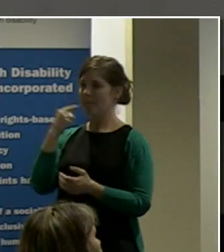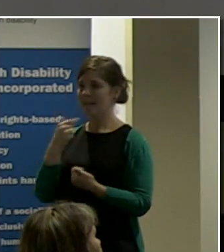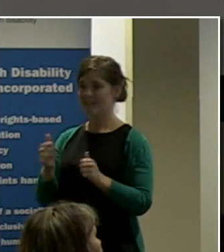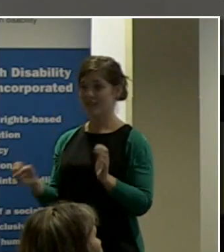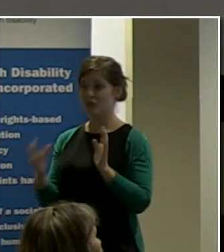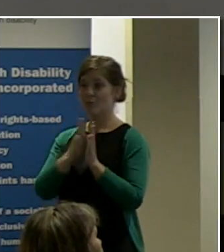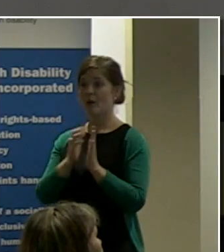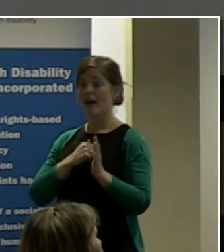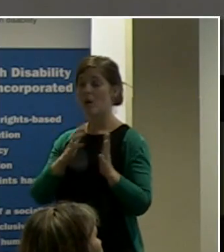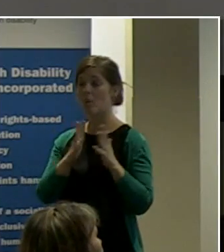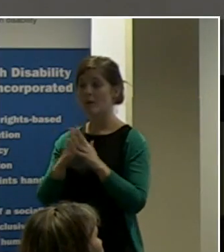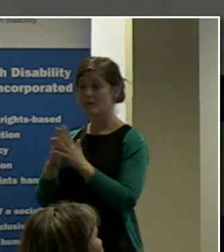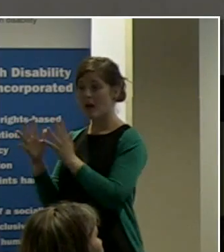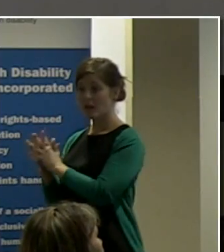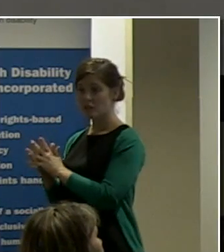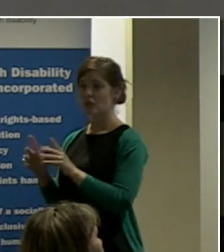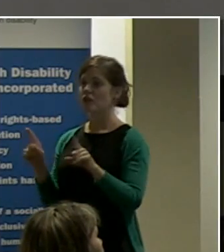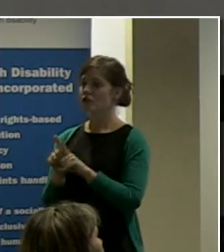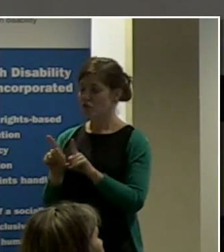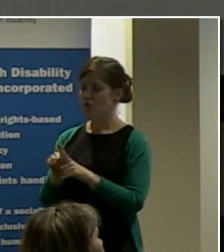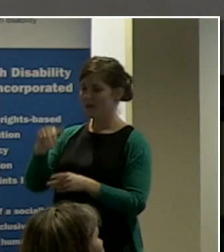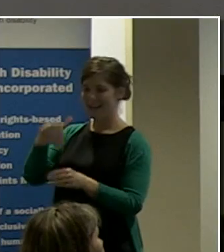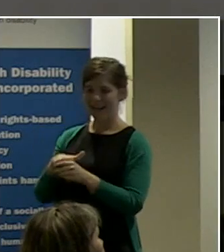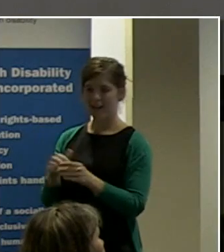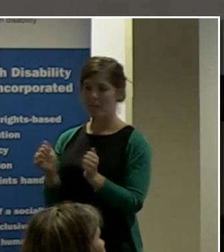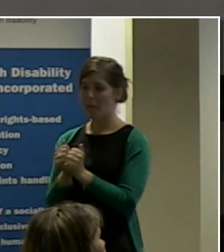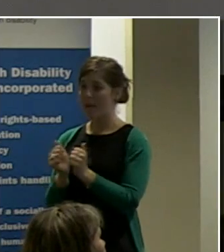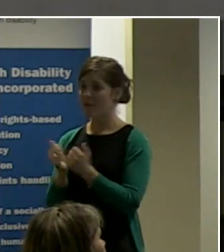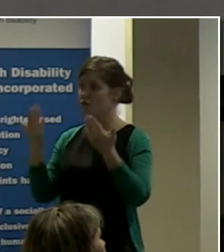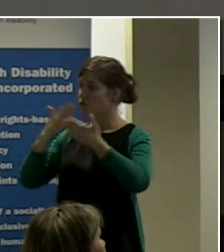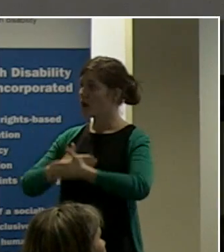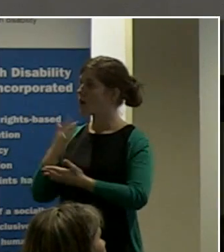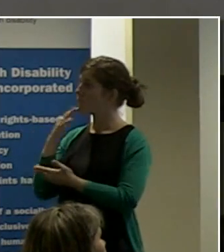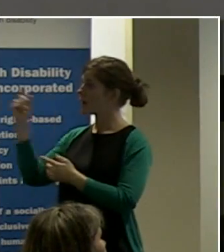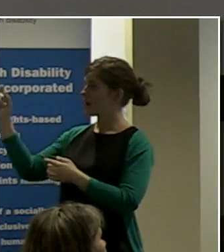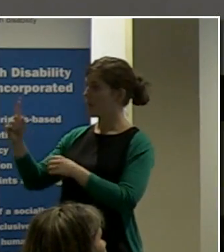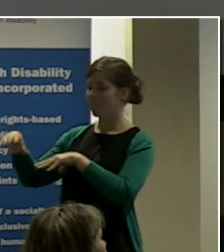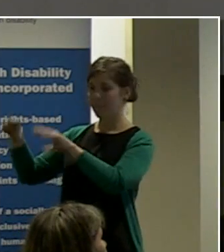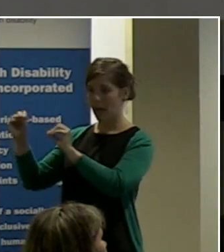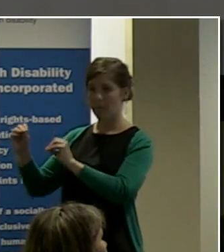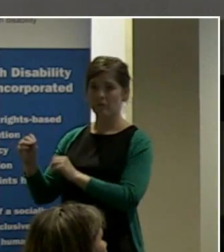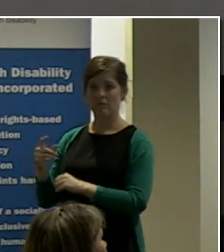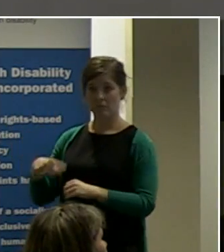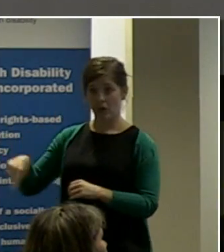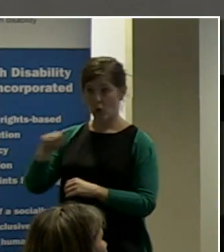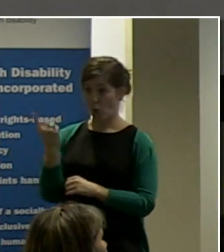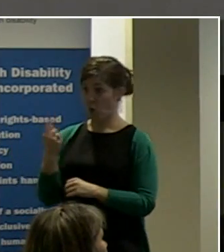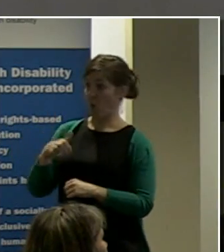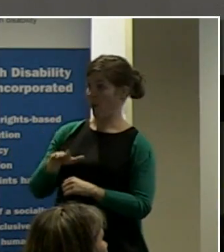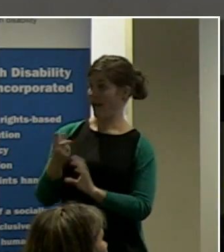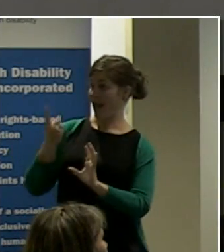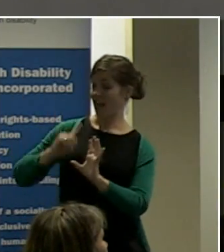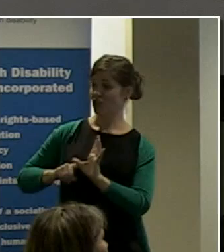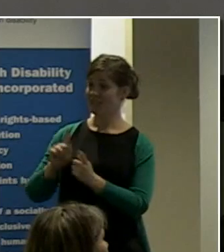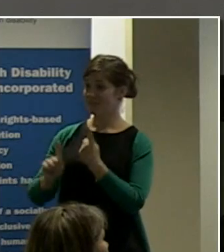website and have been made available, I think, within the packs tonight at registration. Do people who were actually there at last year's